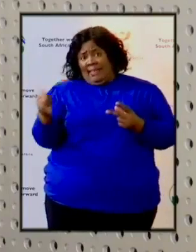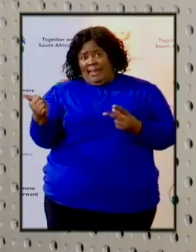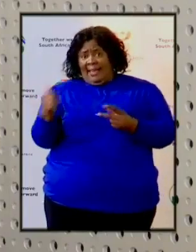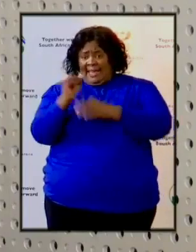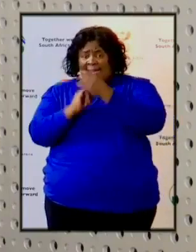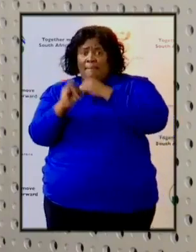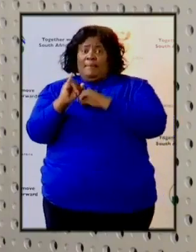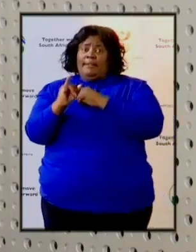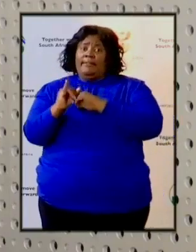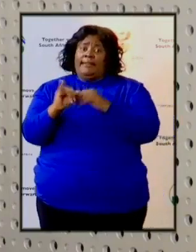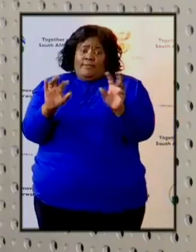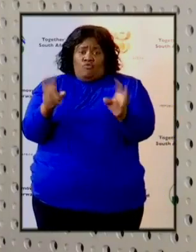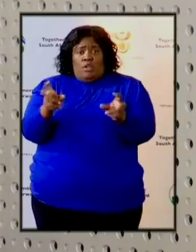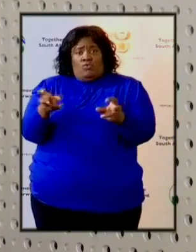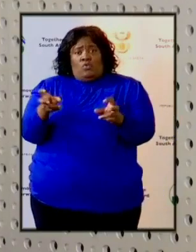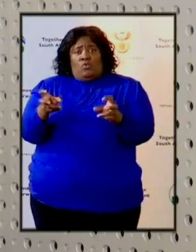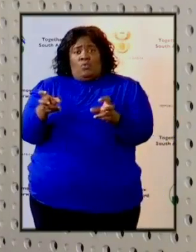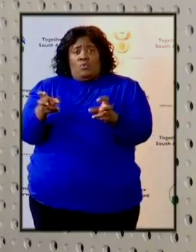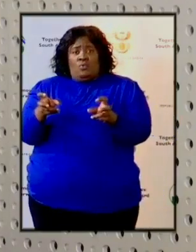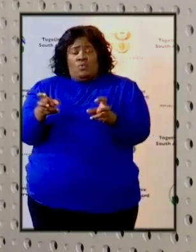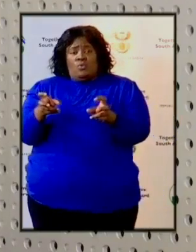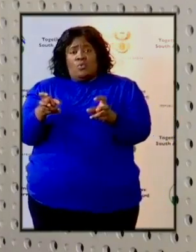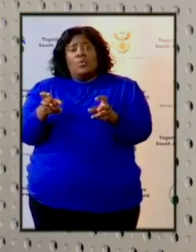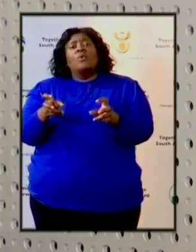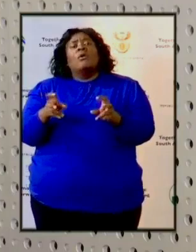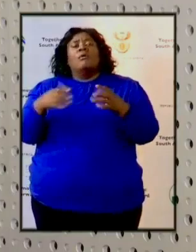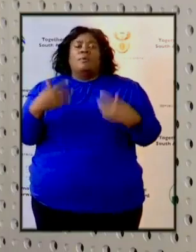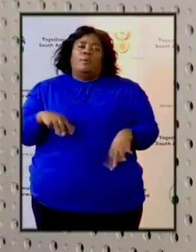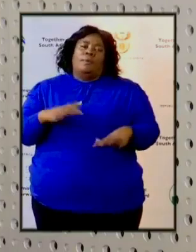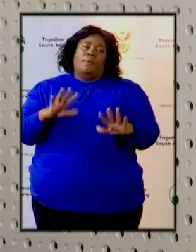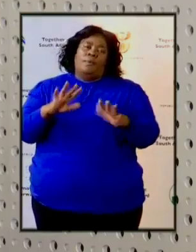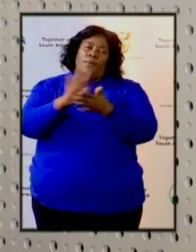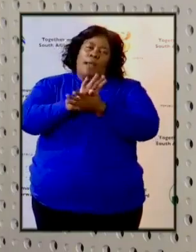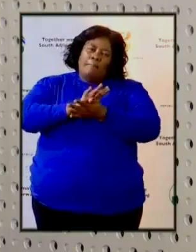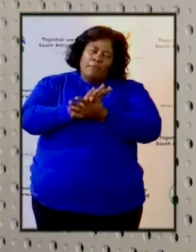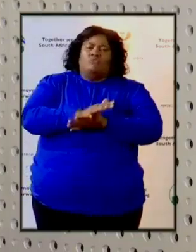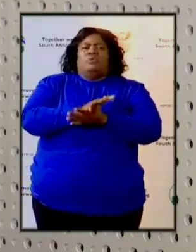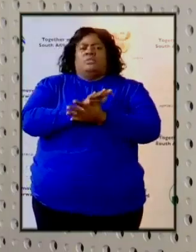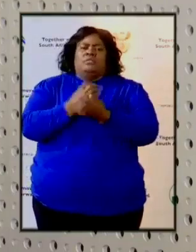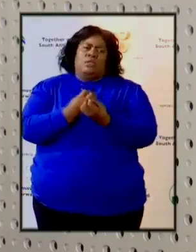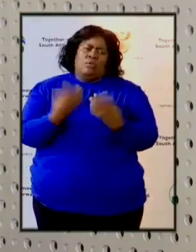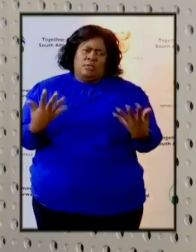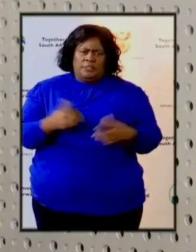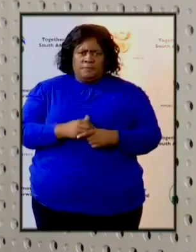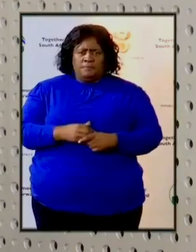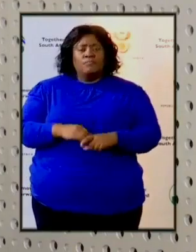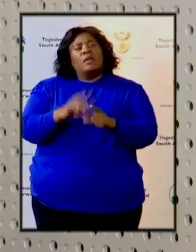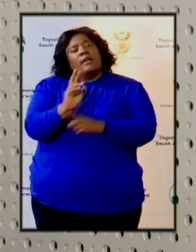independent radio stations that have carried this broadcast live. We really appreciate this. Again, also